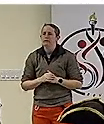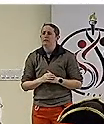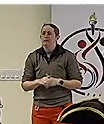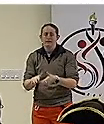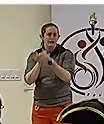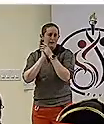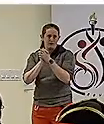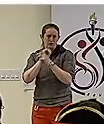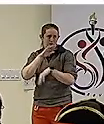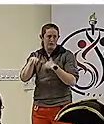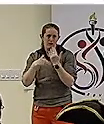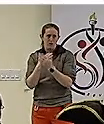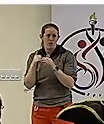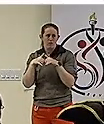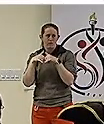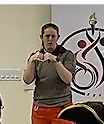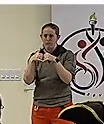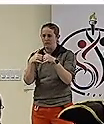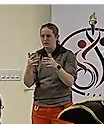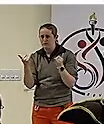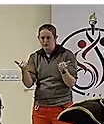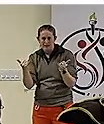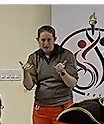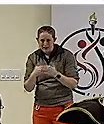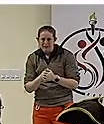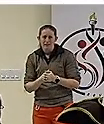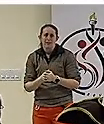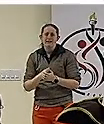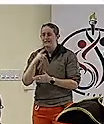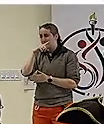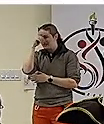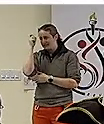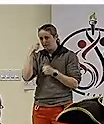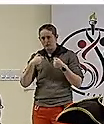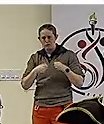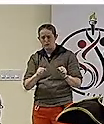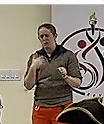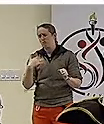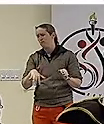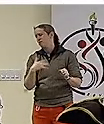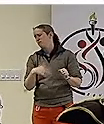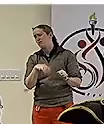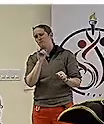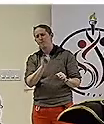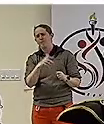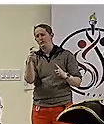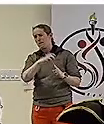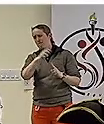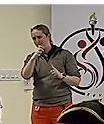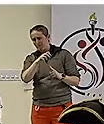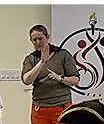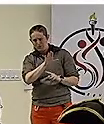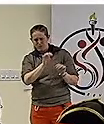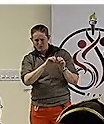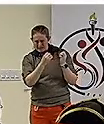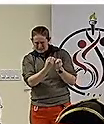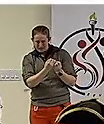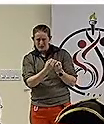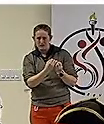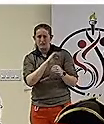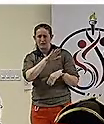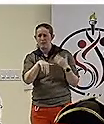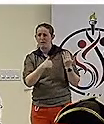all recipients today, and especially Summer Street Industries. This organization and all your participants has